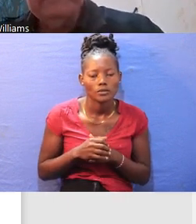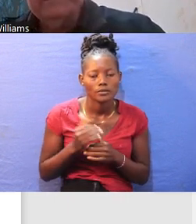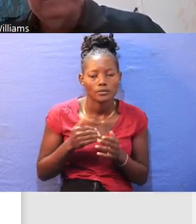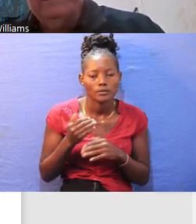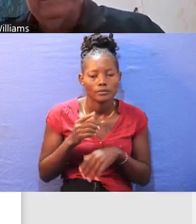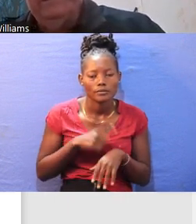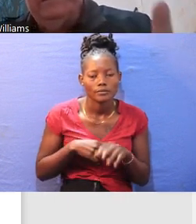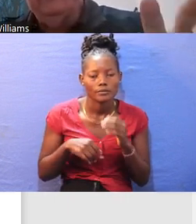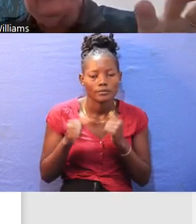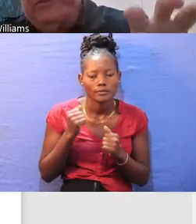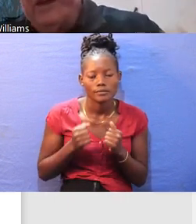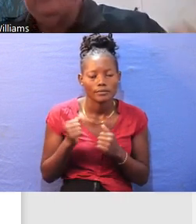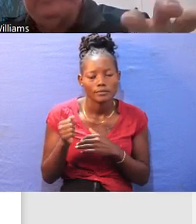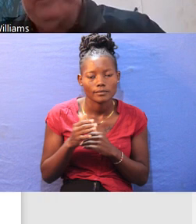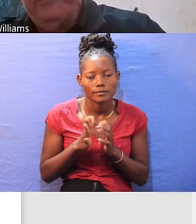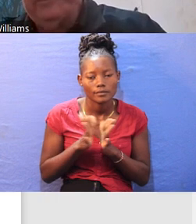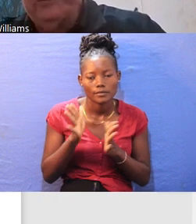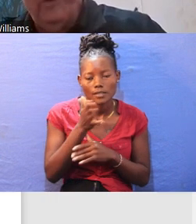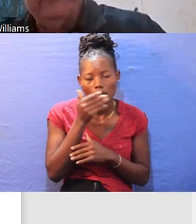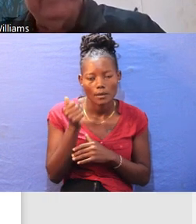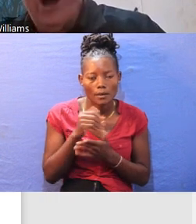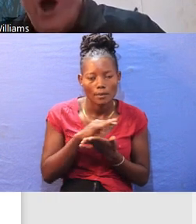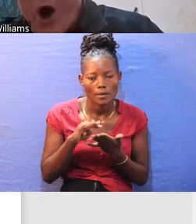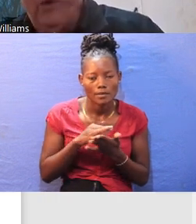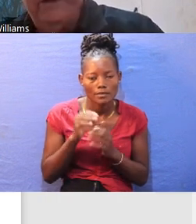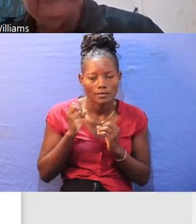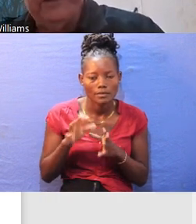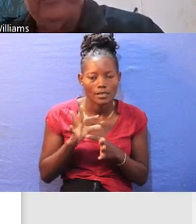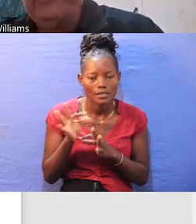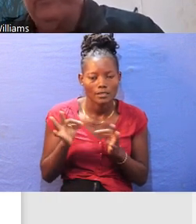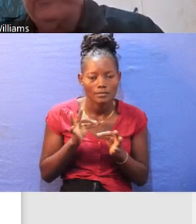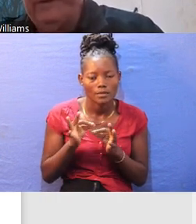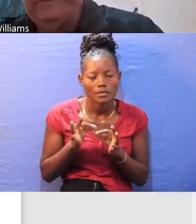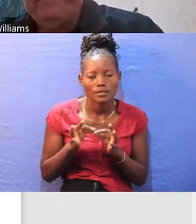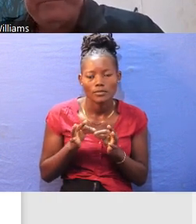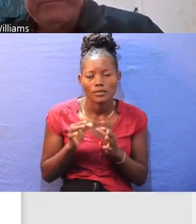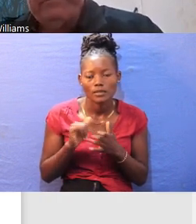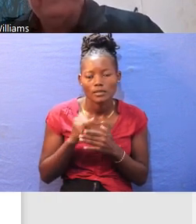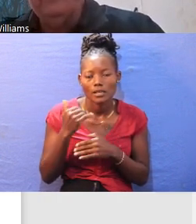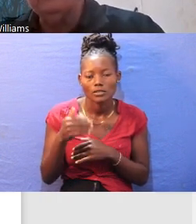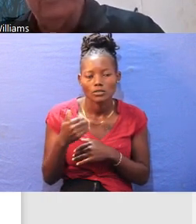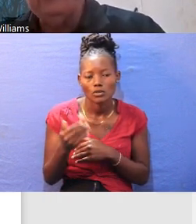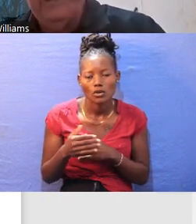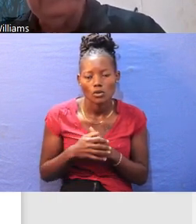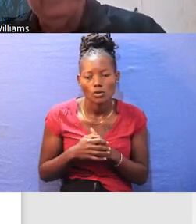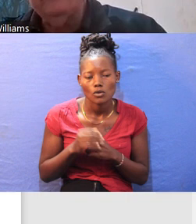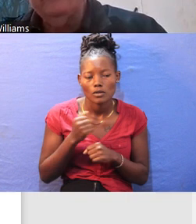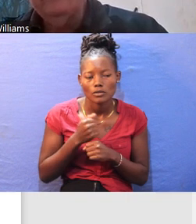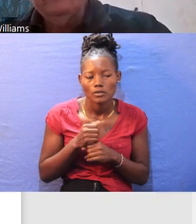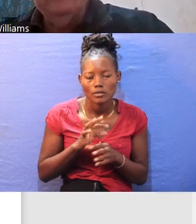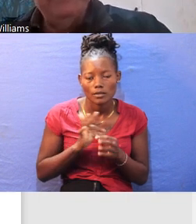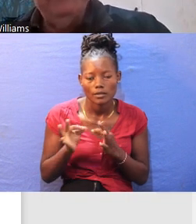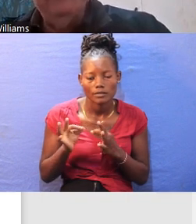best. There's nothing specific in the weight room that always transfers to more speed. There are coaches out